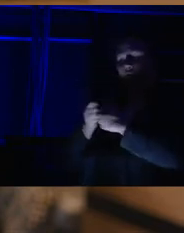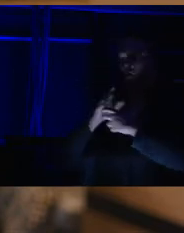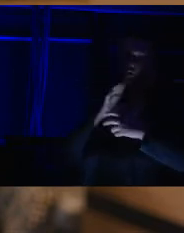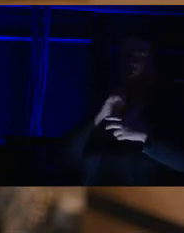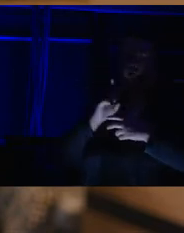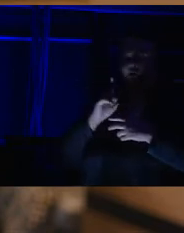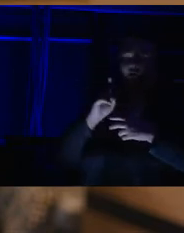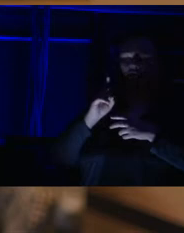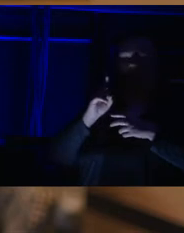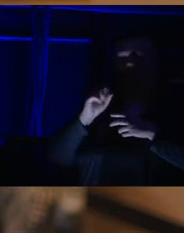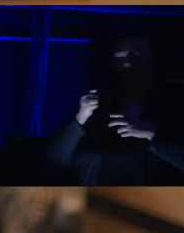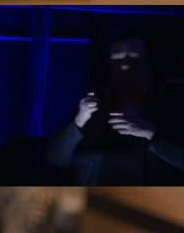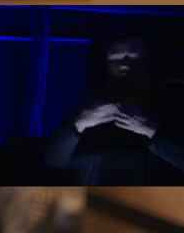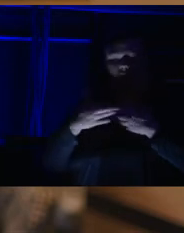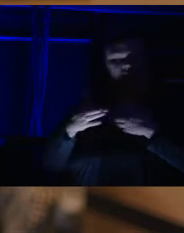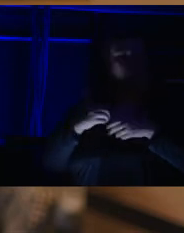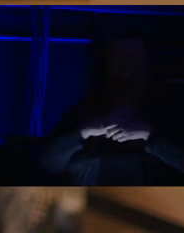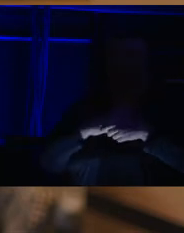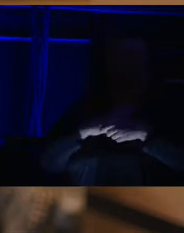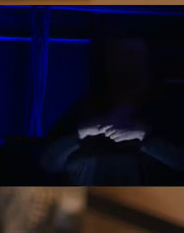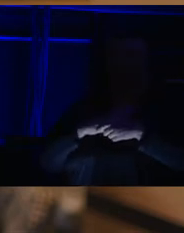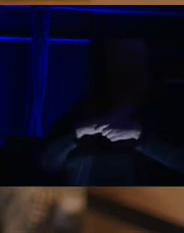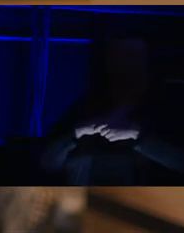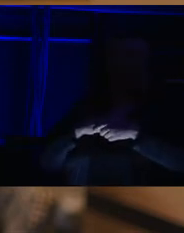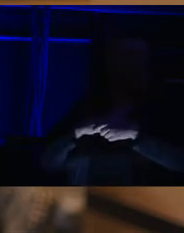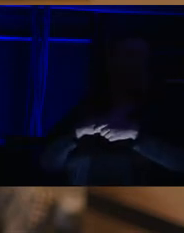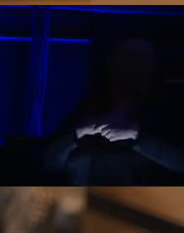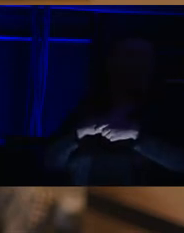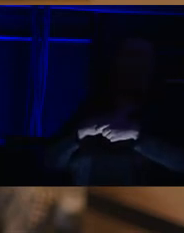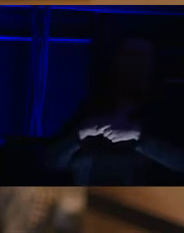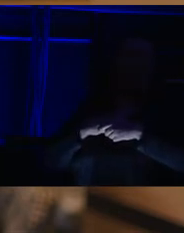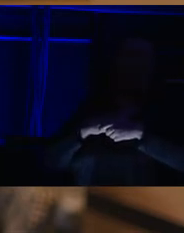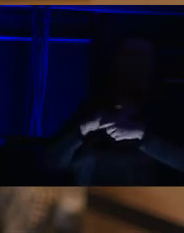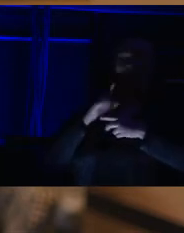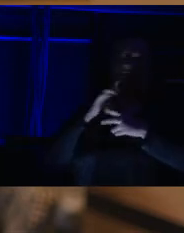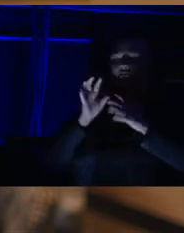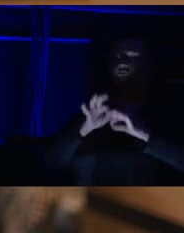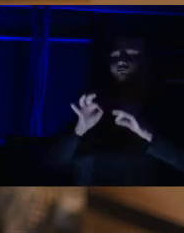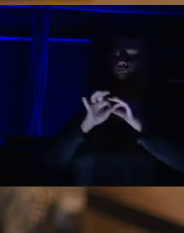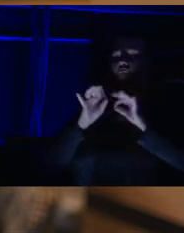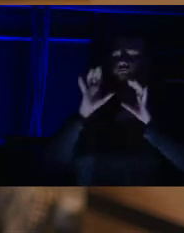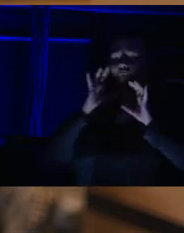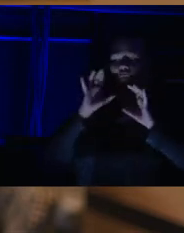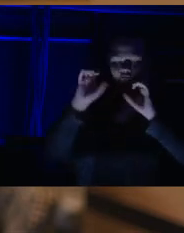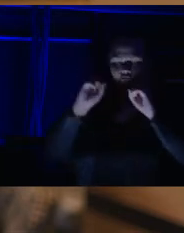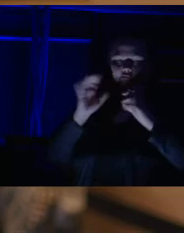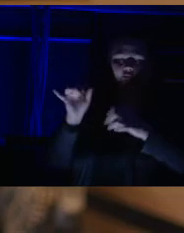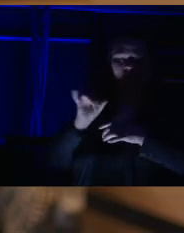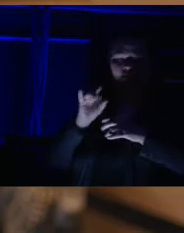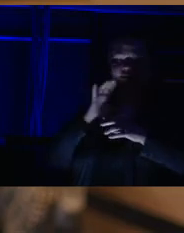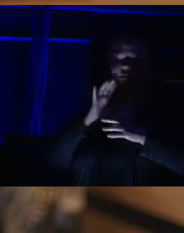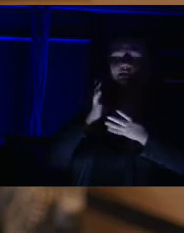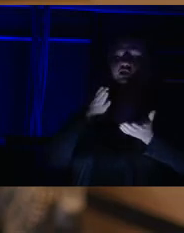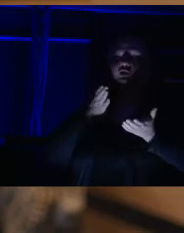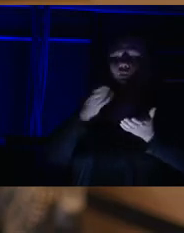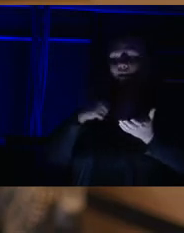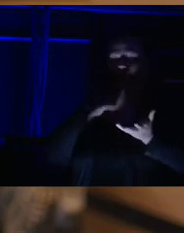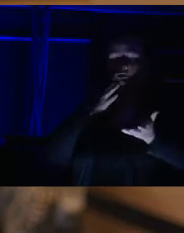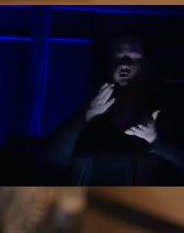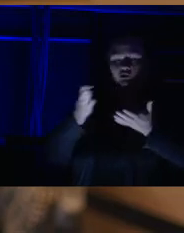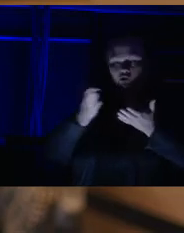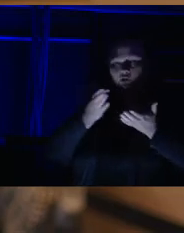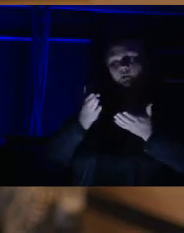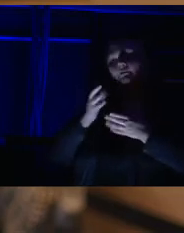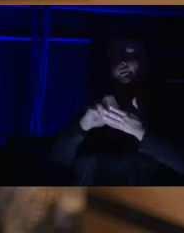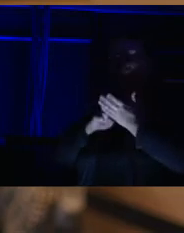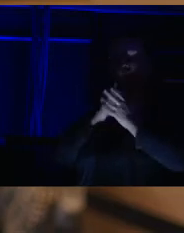others preceded. It is in service, too, that we make the greatest difference. And in serving, we get to set